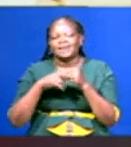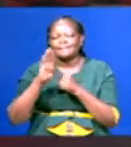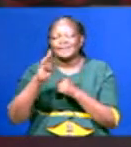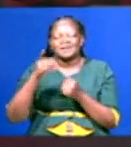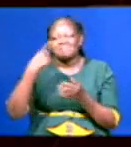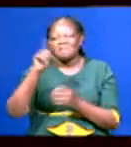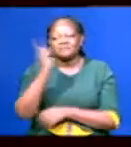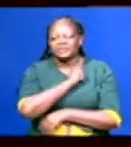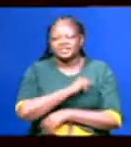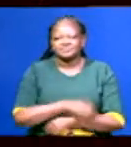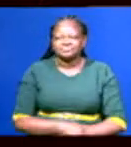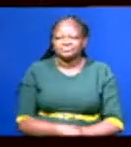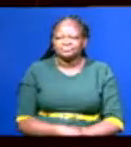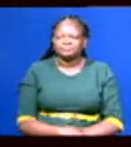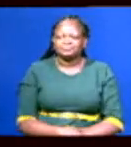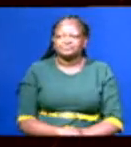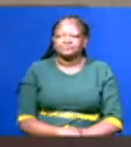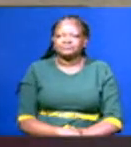approved.